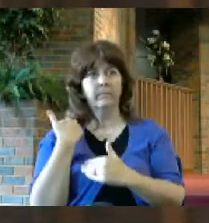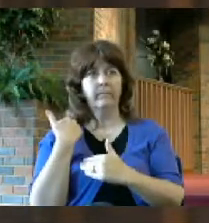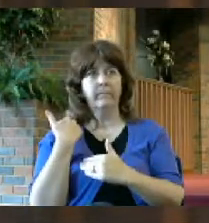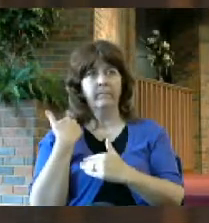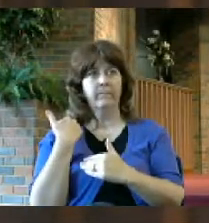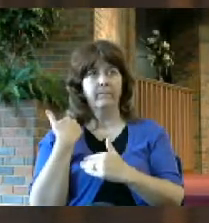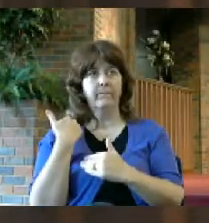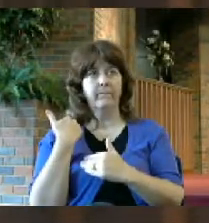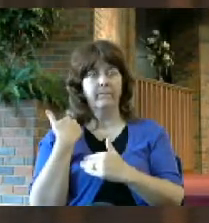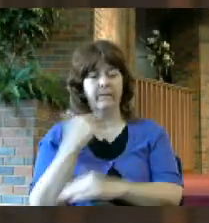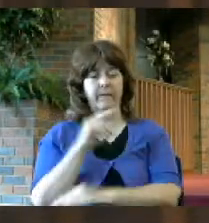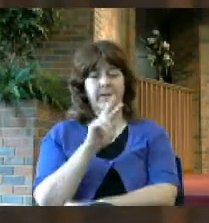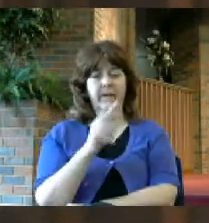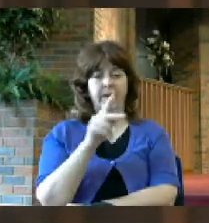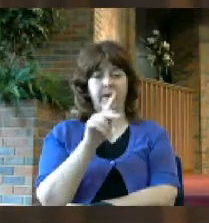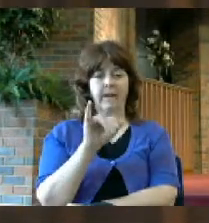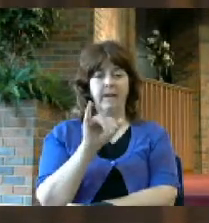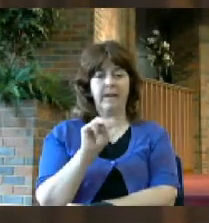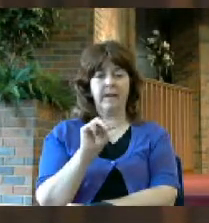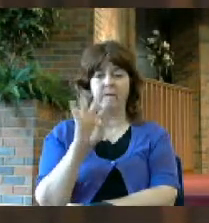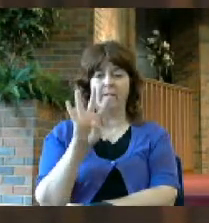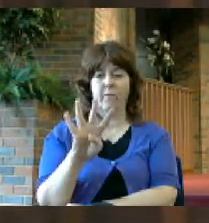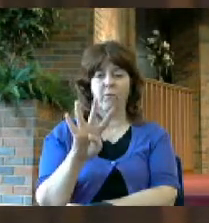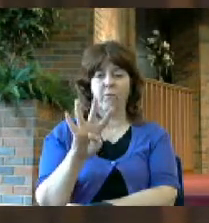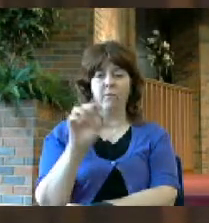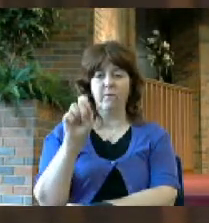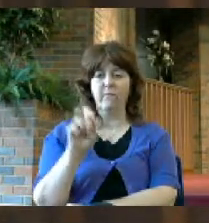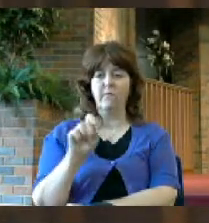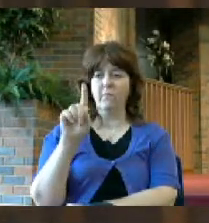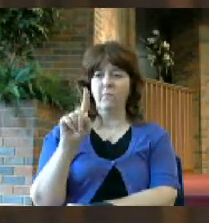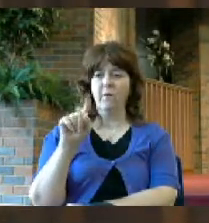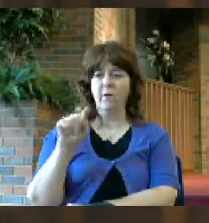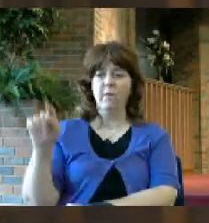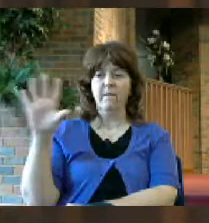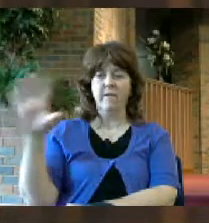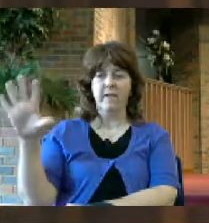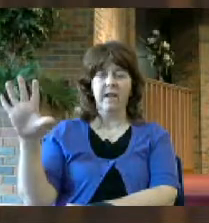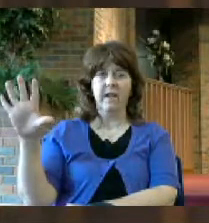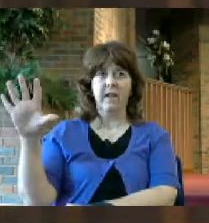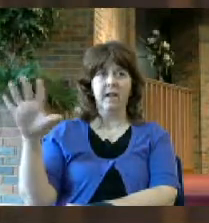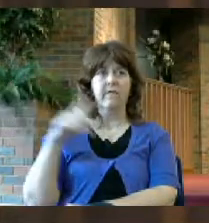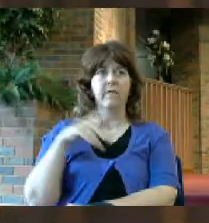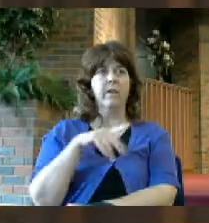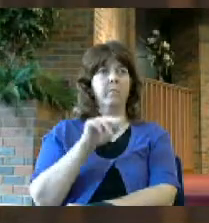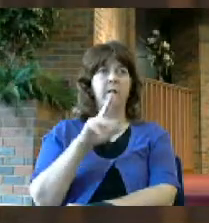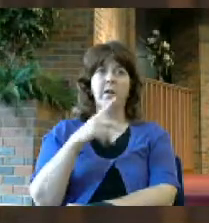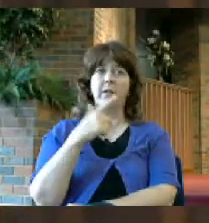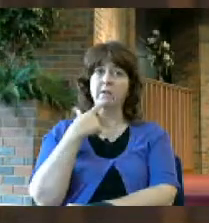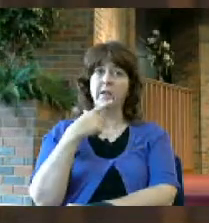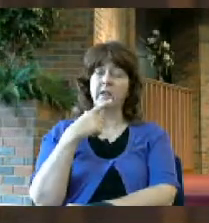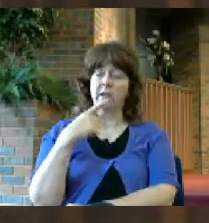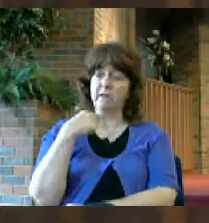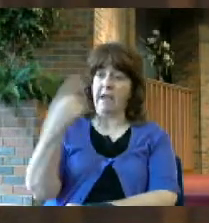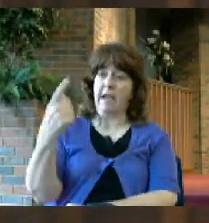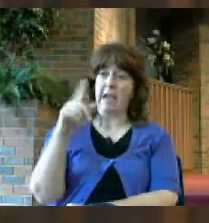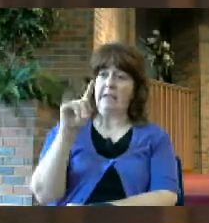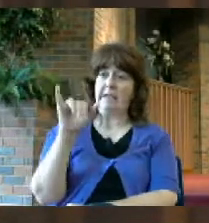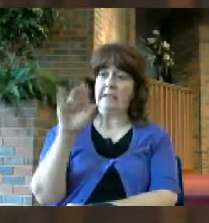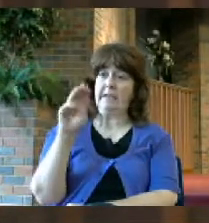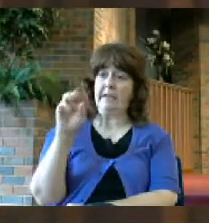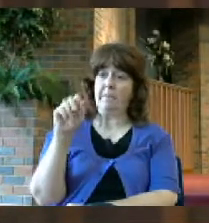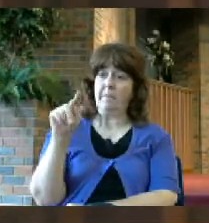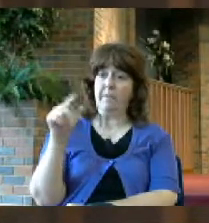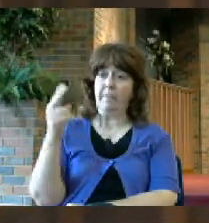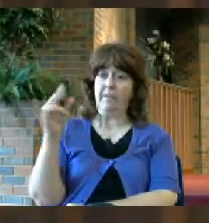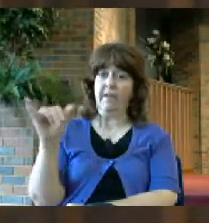verse, going down through verse 5. He'd say, you're going to have to preach. And he was talking to Timothy. He said, you've got to preach the word when it's easy, when it's